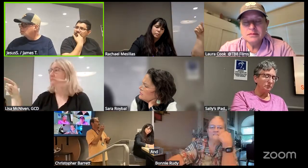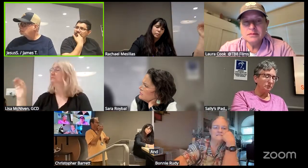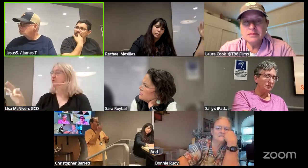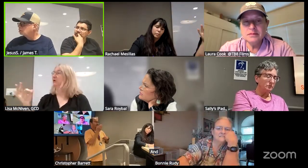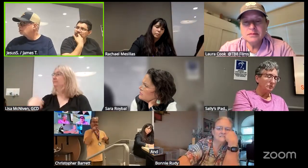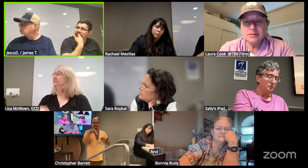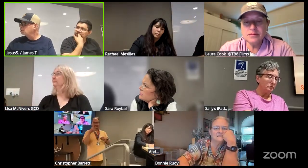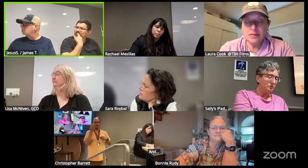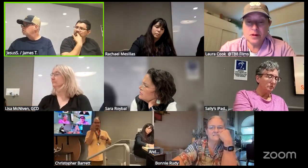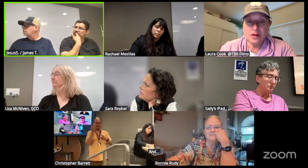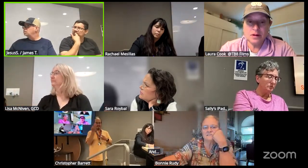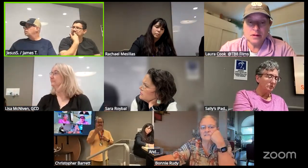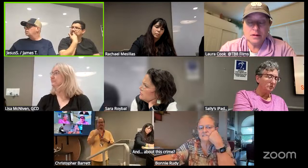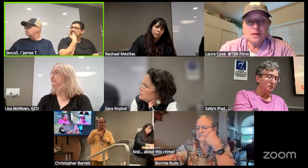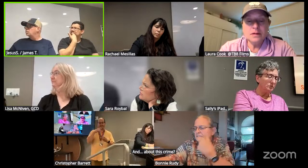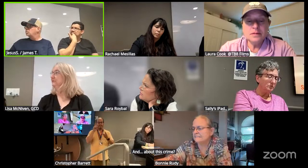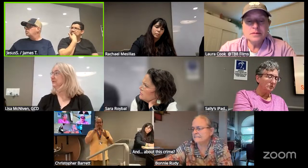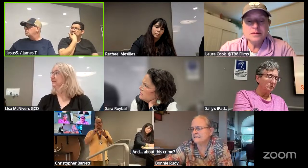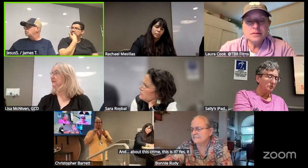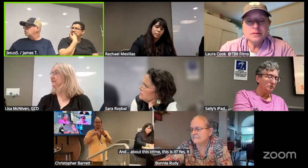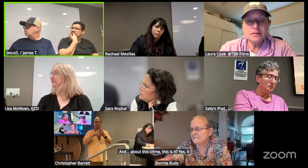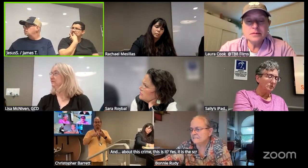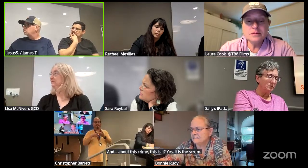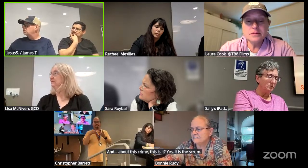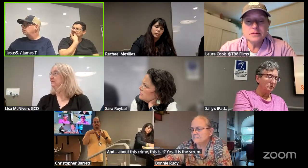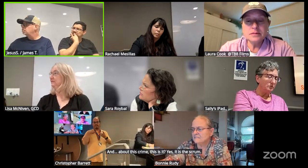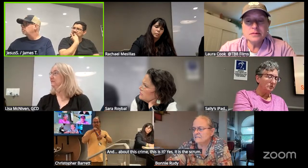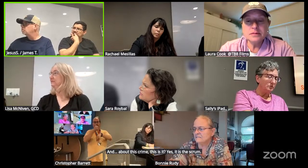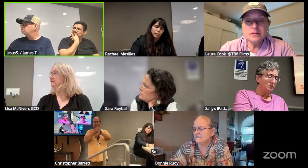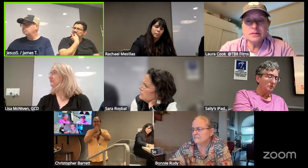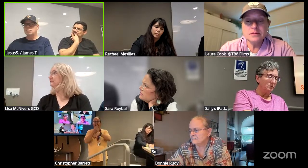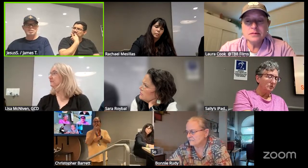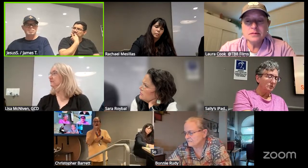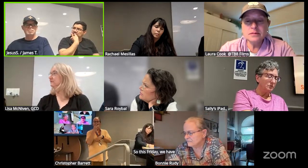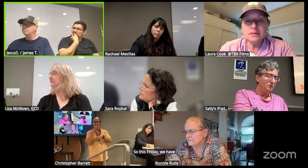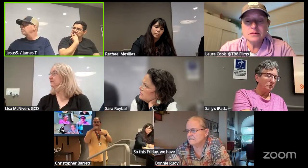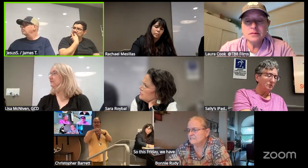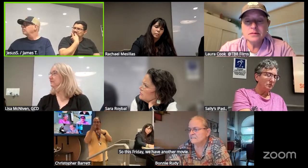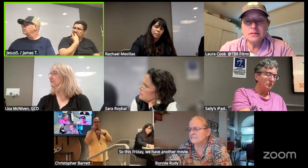this Friday, Lisa said? Yes, it is this Friday. So this Friday, we have another movie.